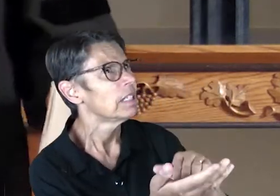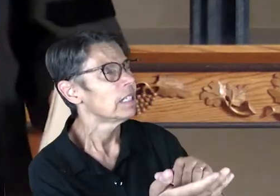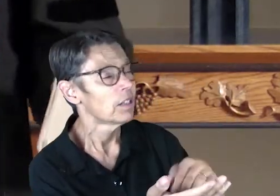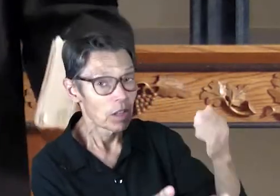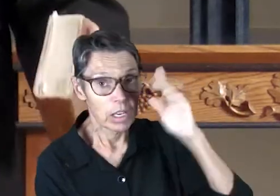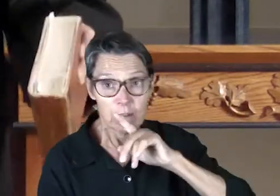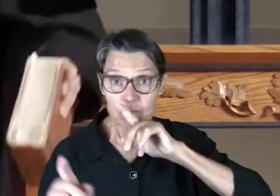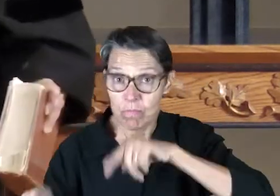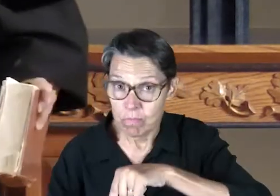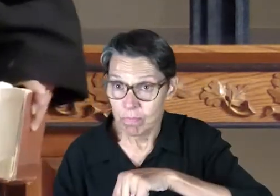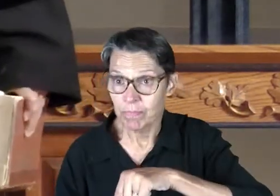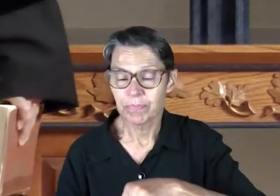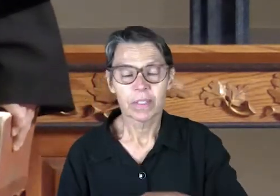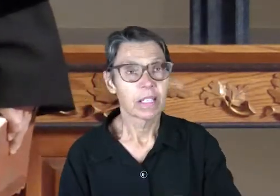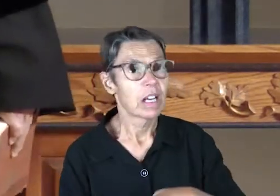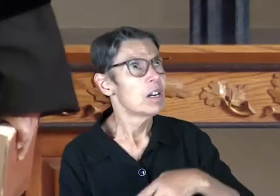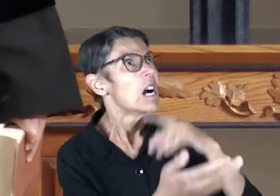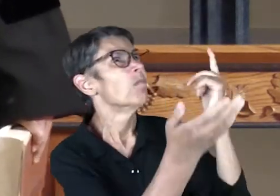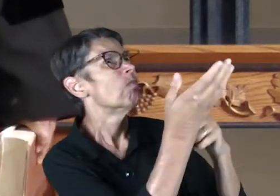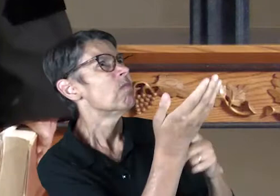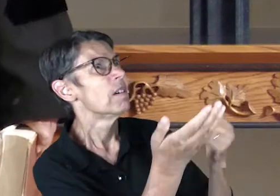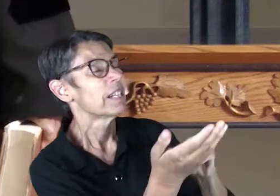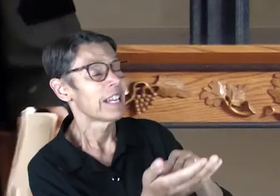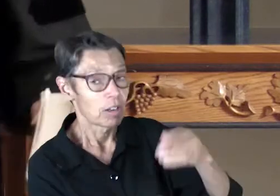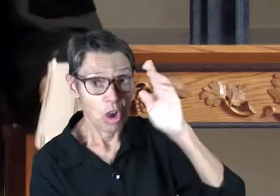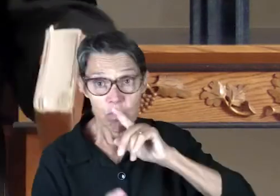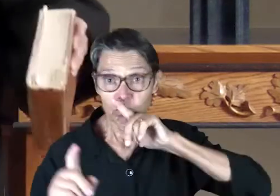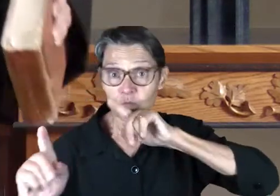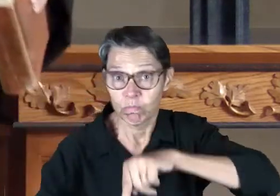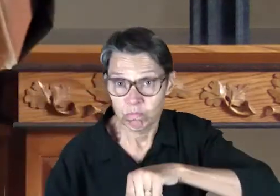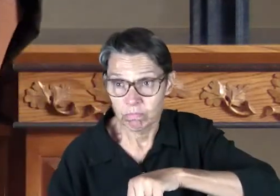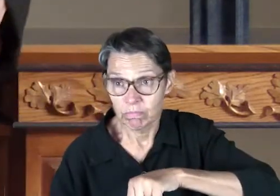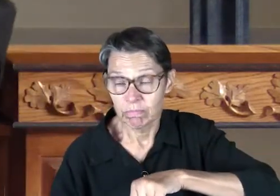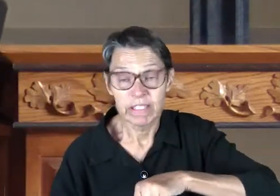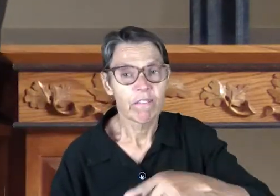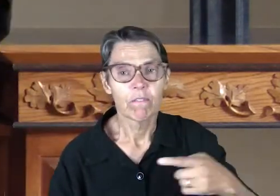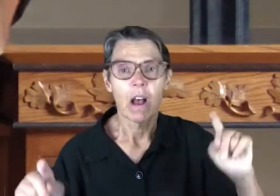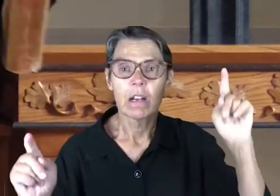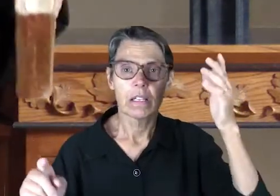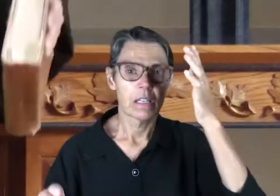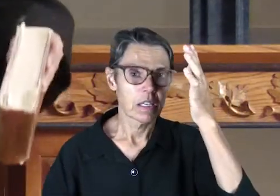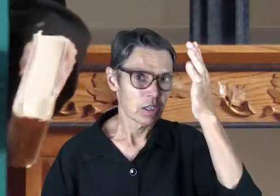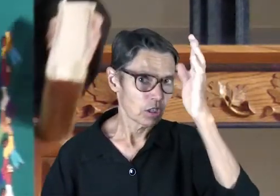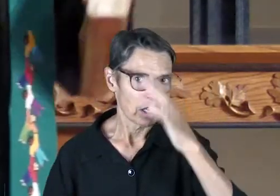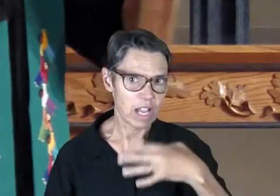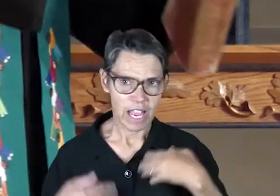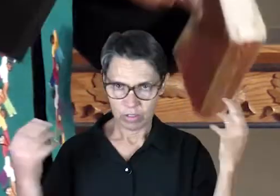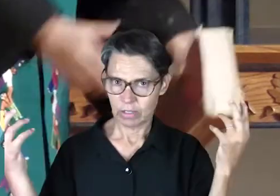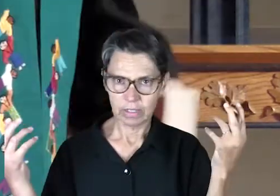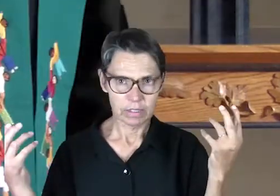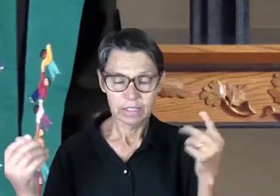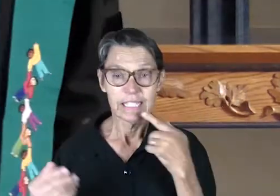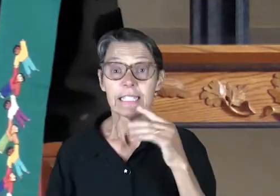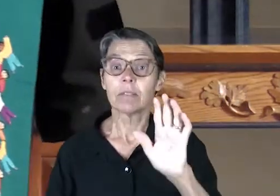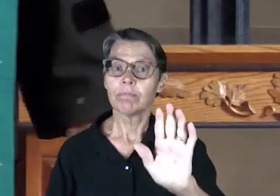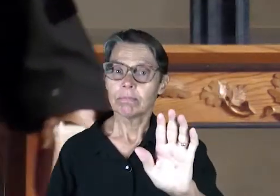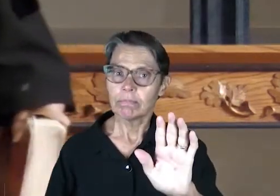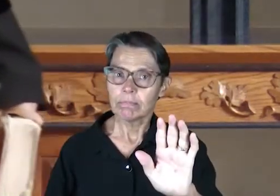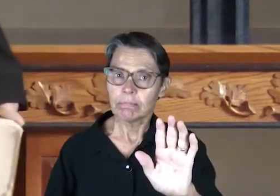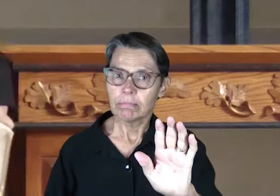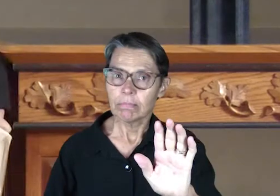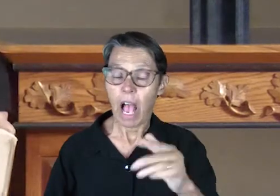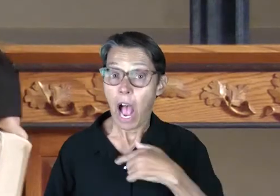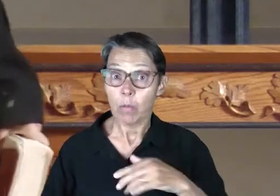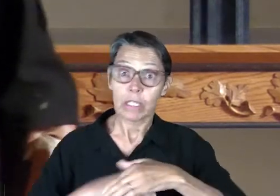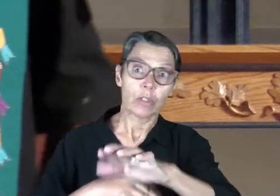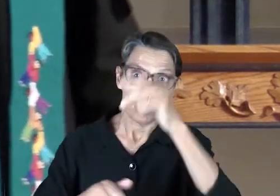I will send your brother Aaron with you, and I will give my words to you, and you will give them to Aaron, and Aaron can speak them. Now, God